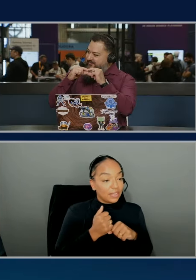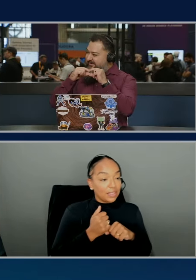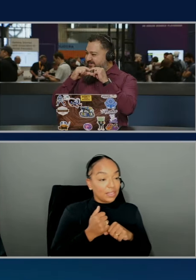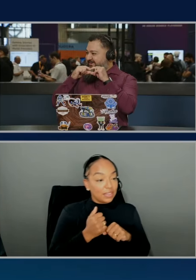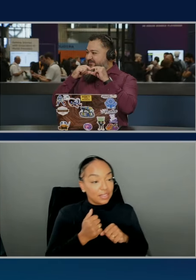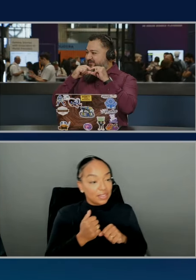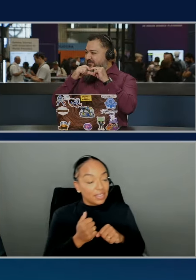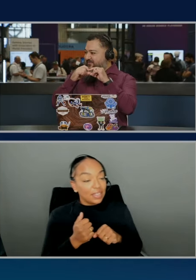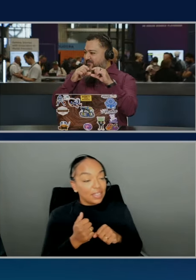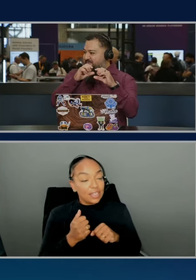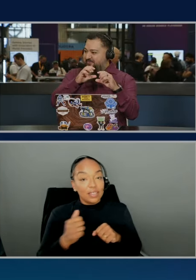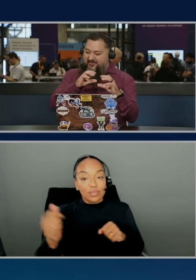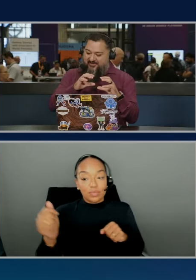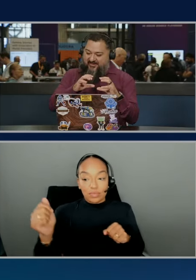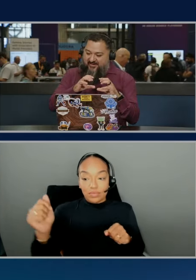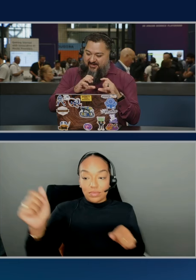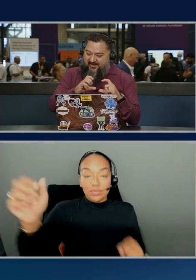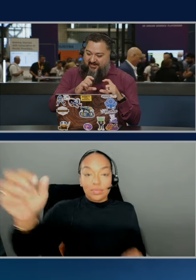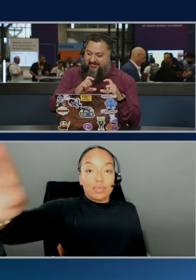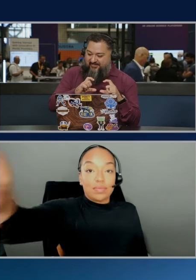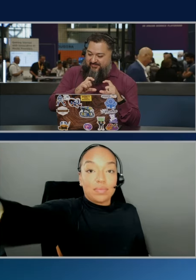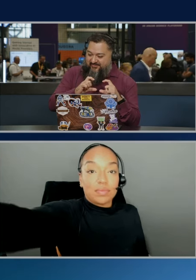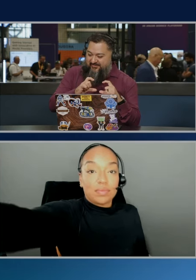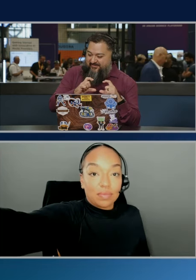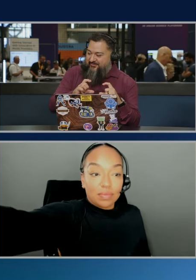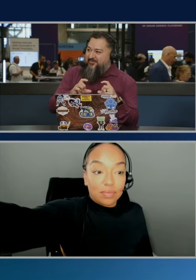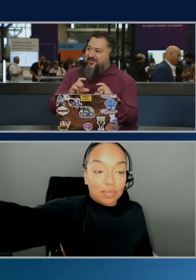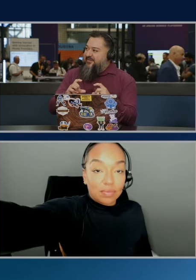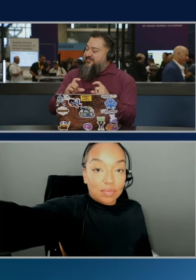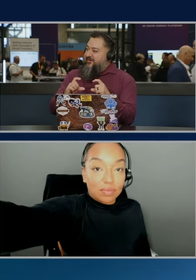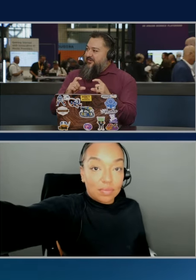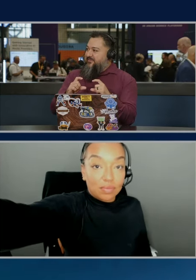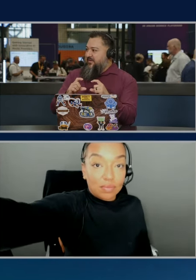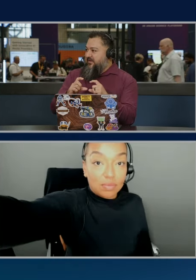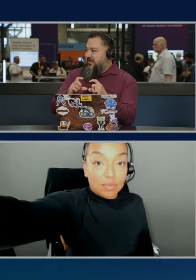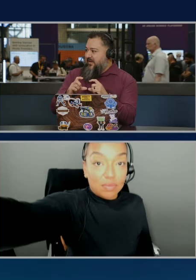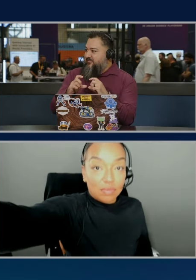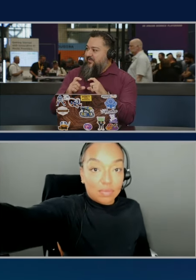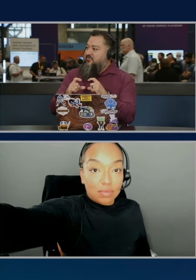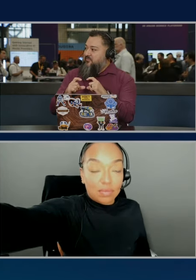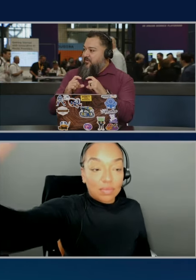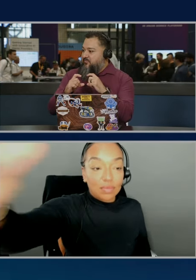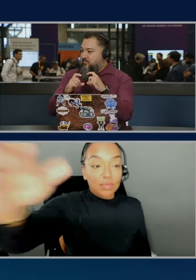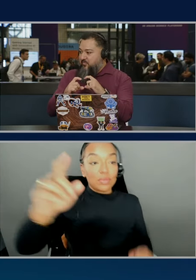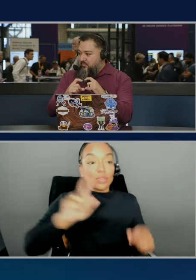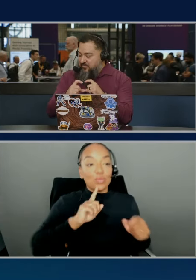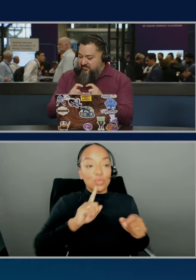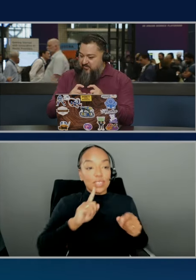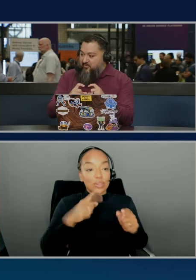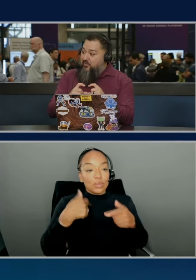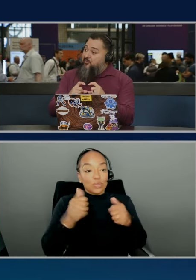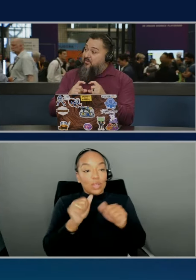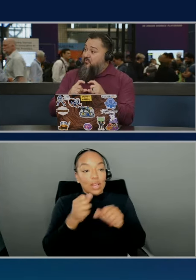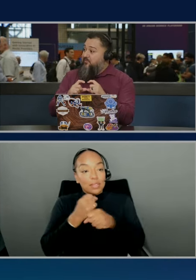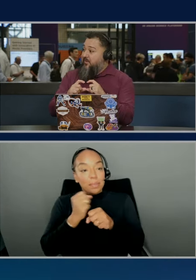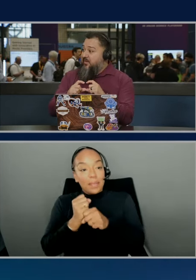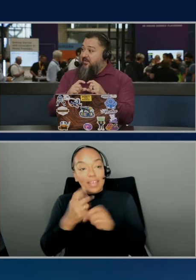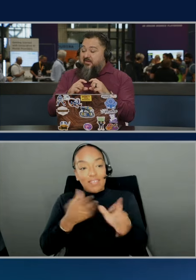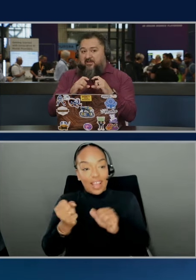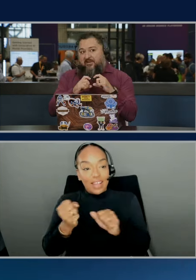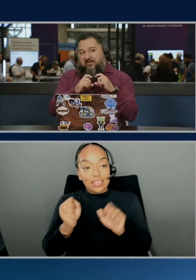like a rectangle where we're removing, really trying to make it as fast as possible, keep that recall rate